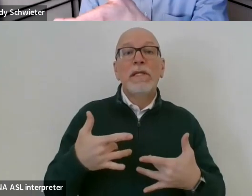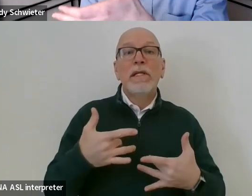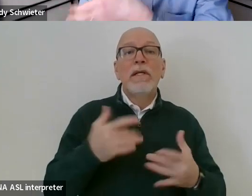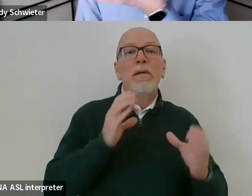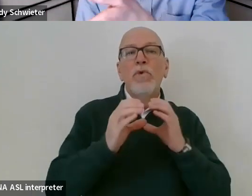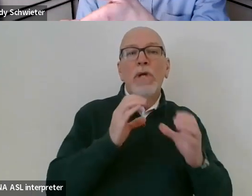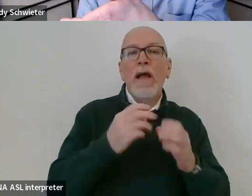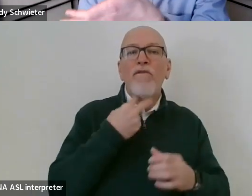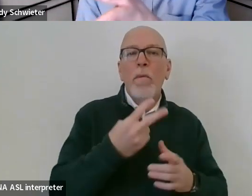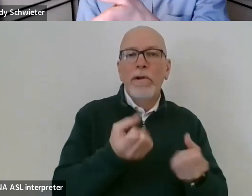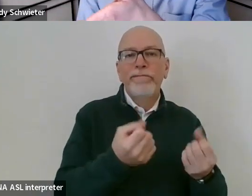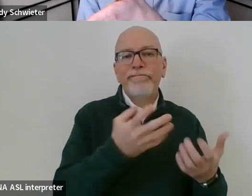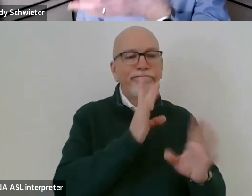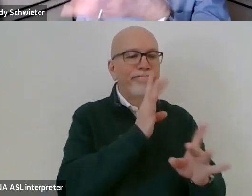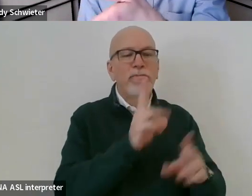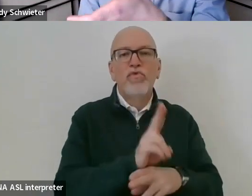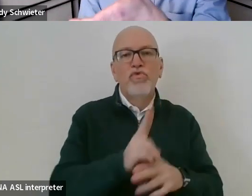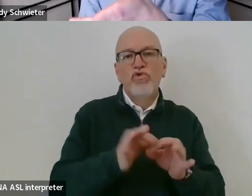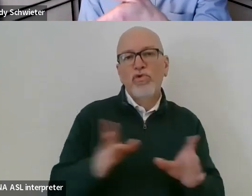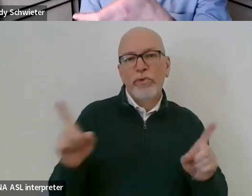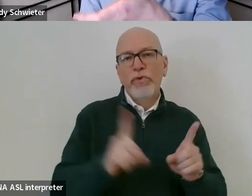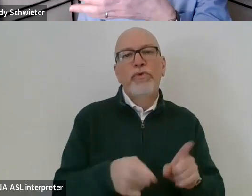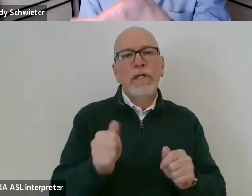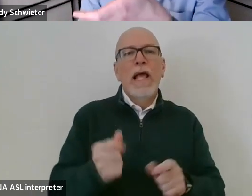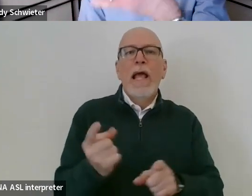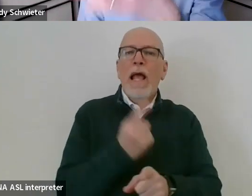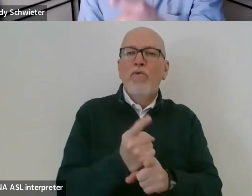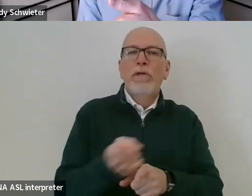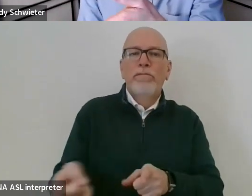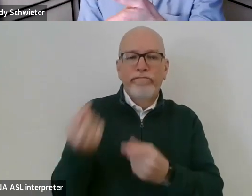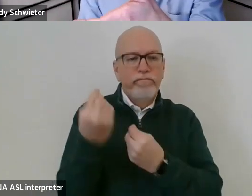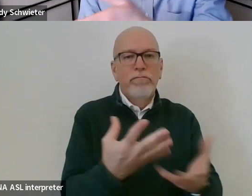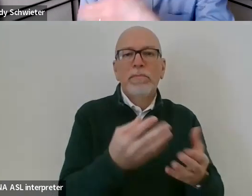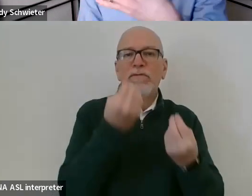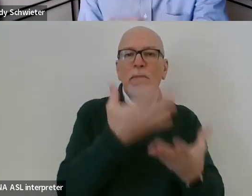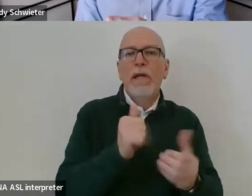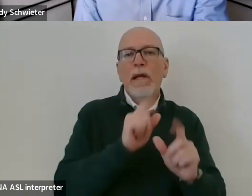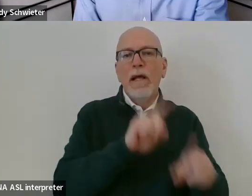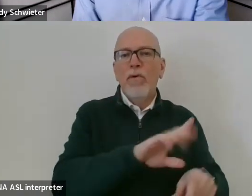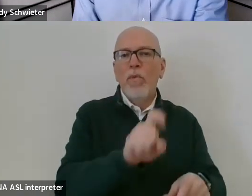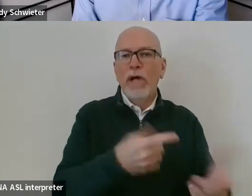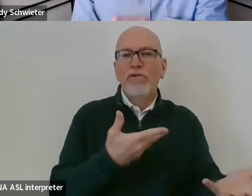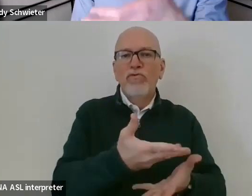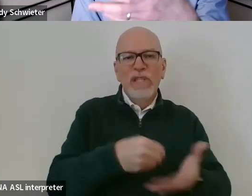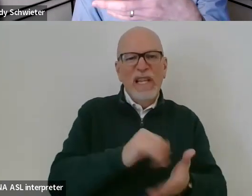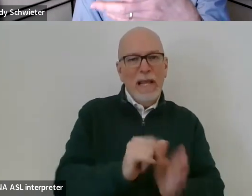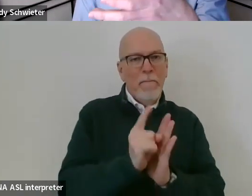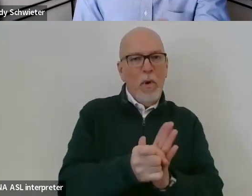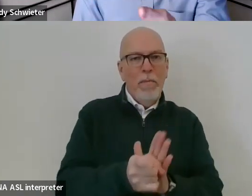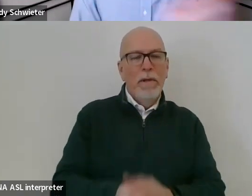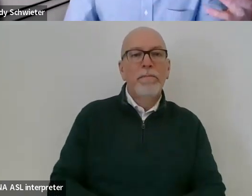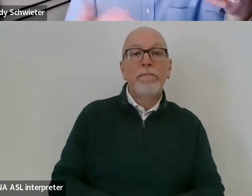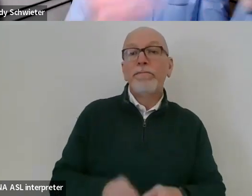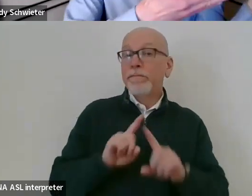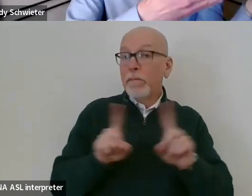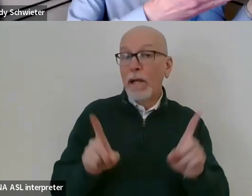instead. You know, relying on that interpreter to accurately communicate that message and answer people's questions in the moment.